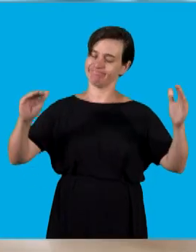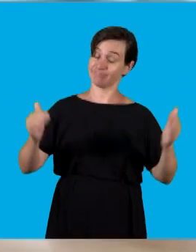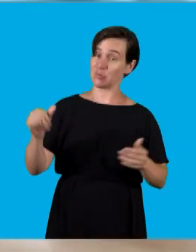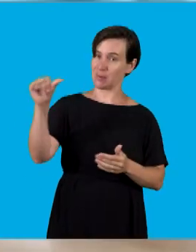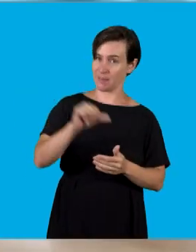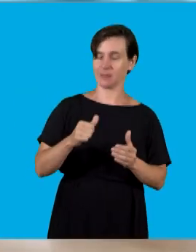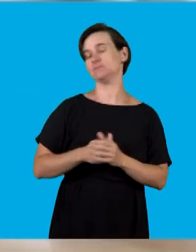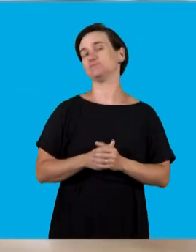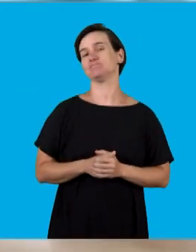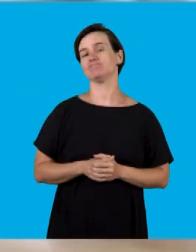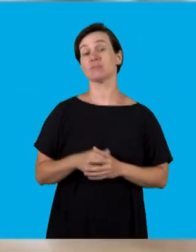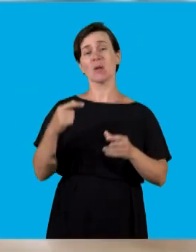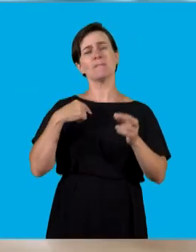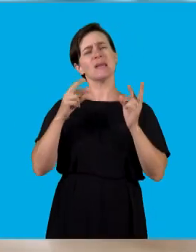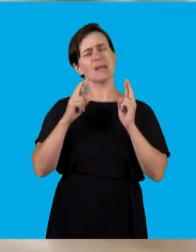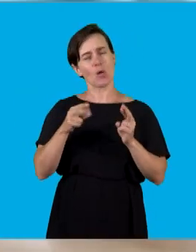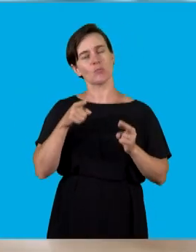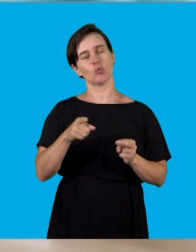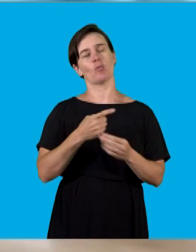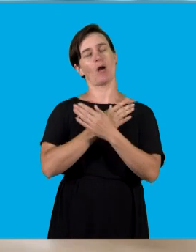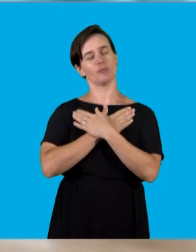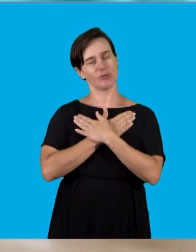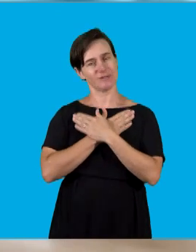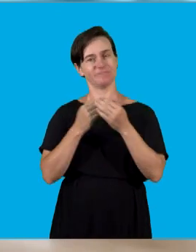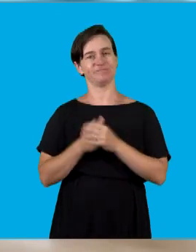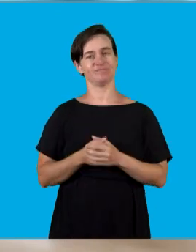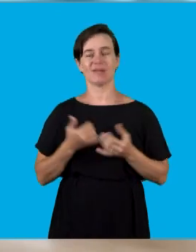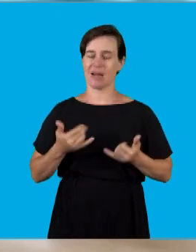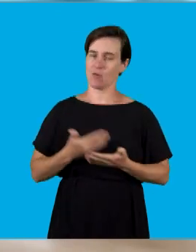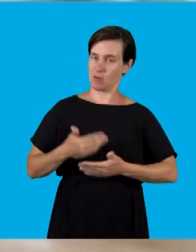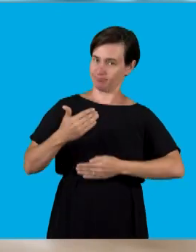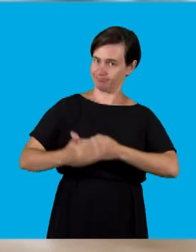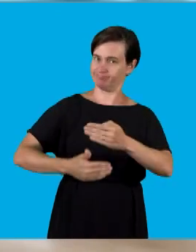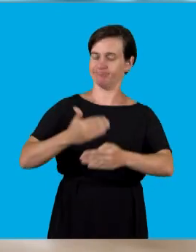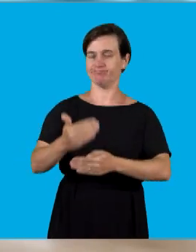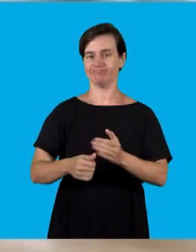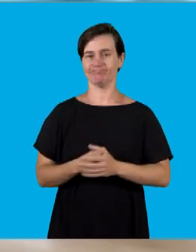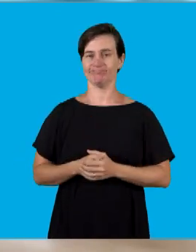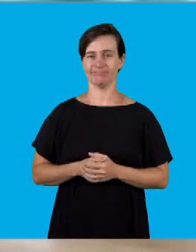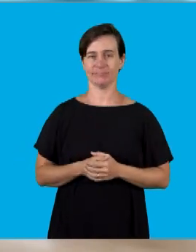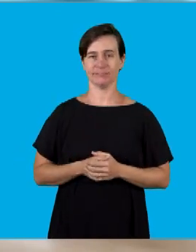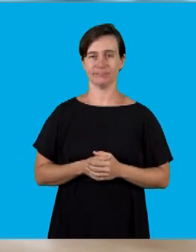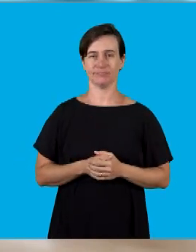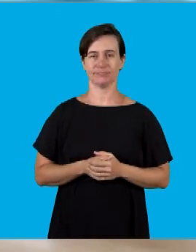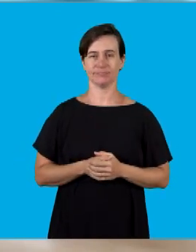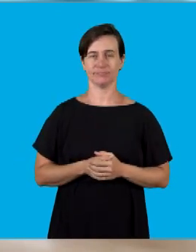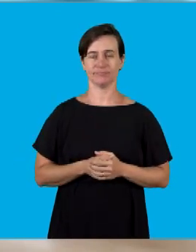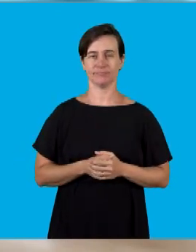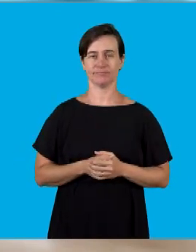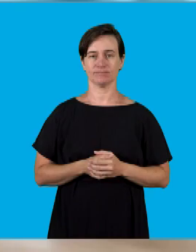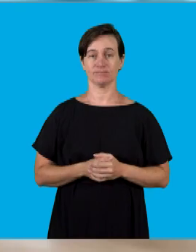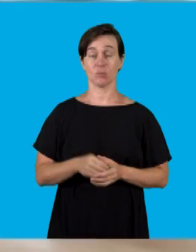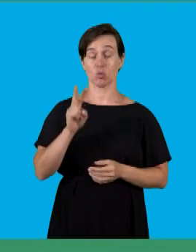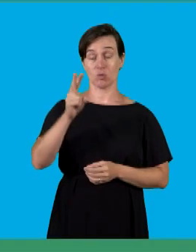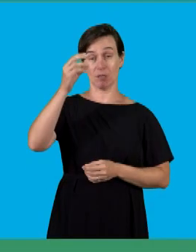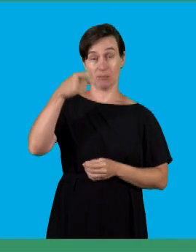Welcome back, grade 11s. I hope you are well rested, and now we can move on with our lesson. So as you can see from